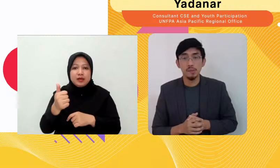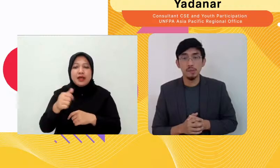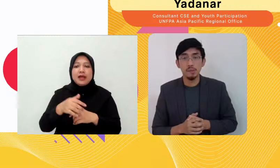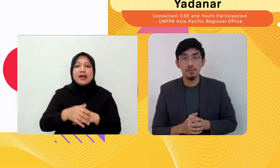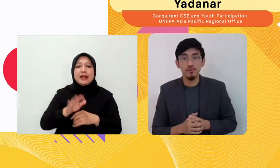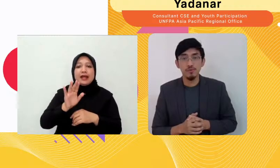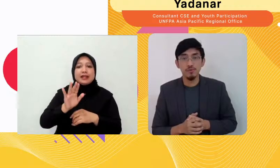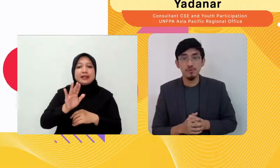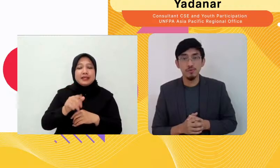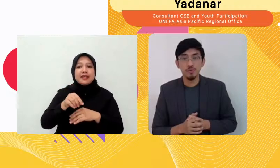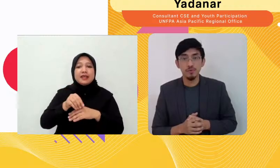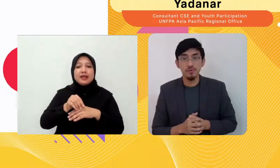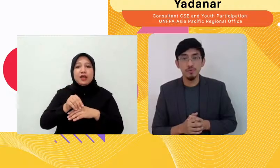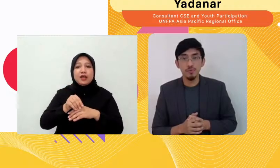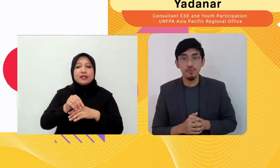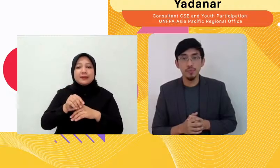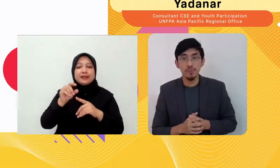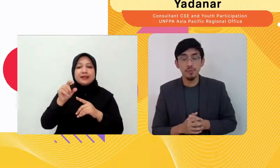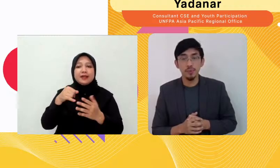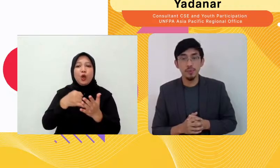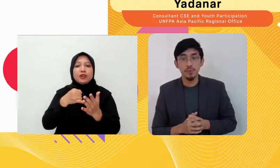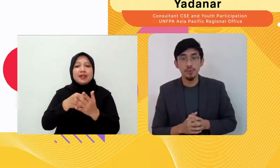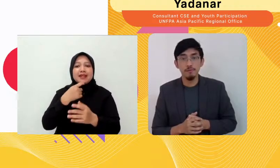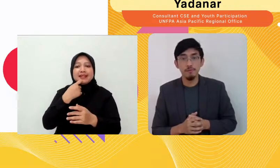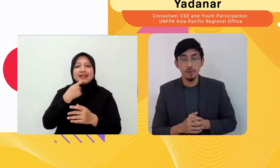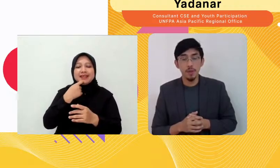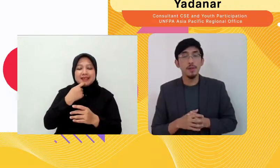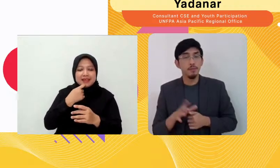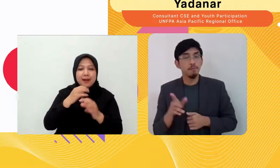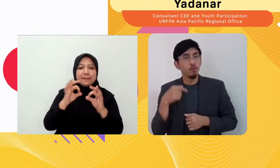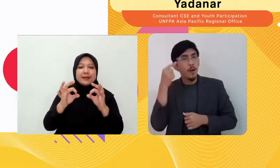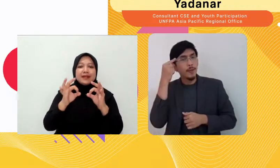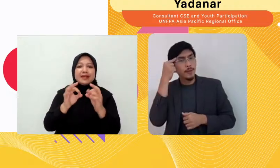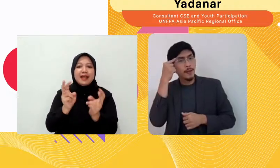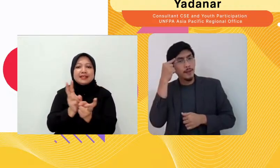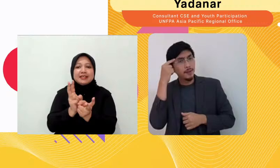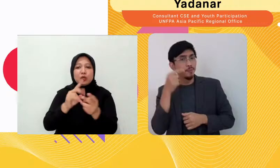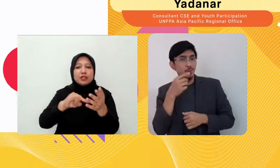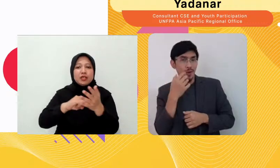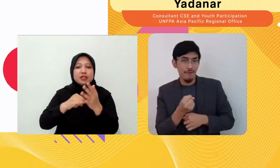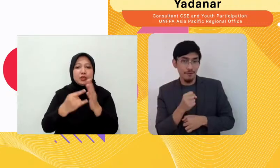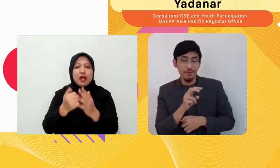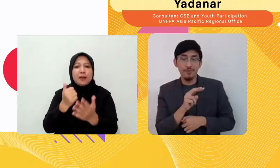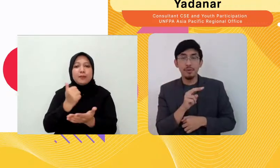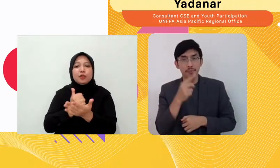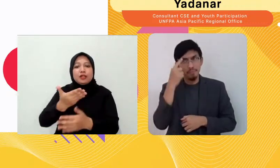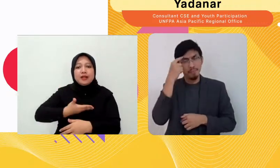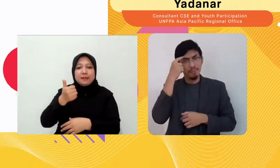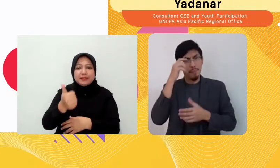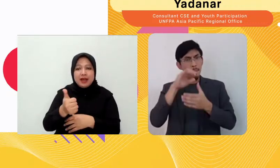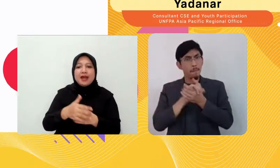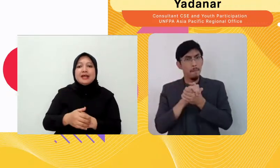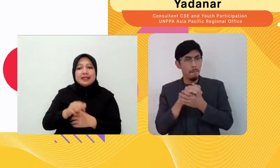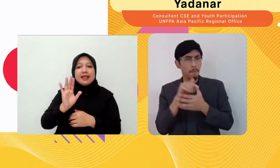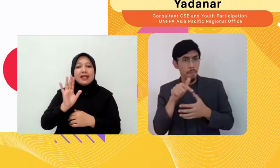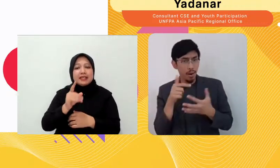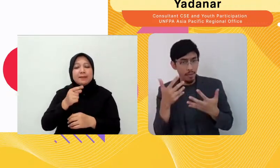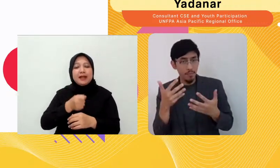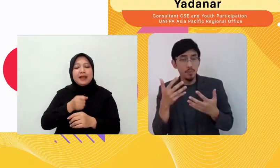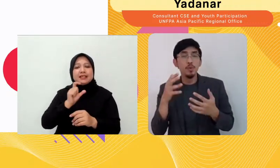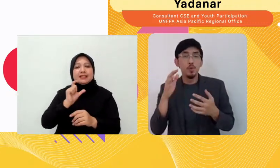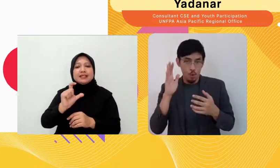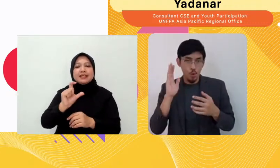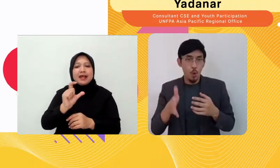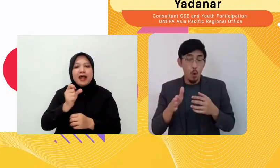For instance, like in more conservative context, adopting a sex-positive approach might discourage some young people from assessing